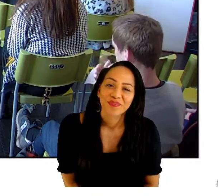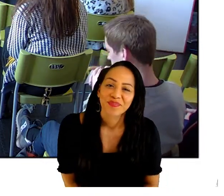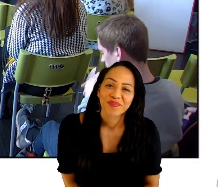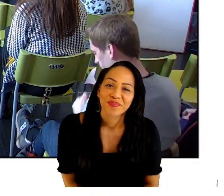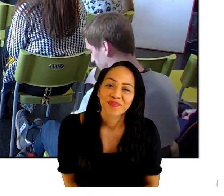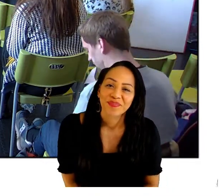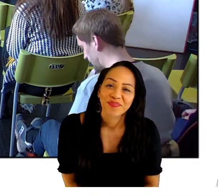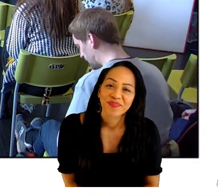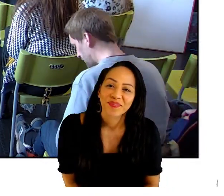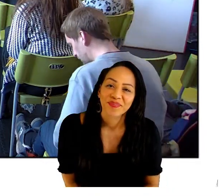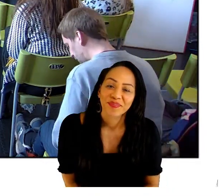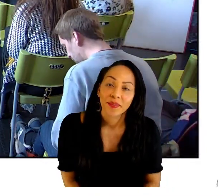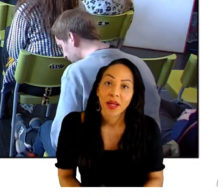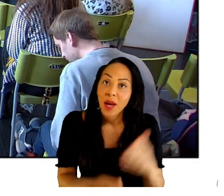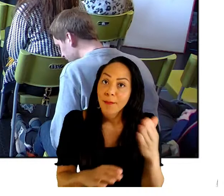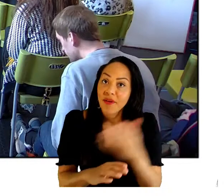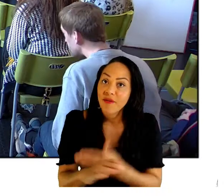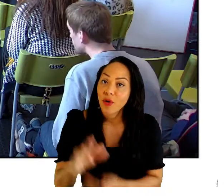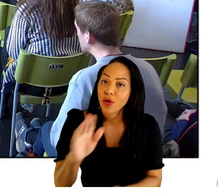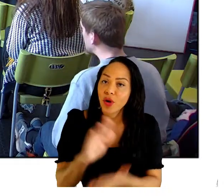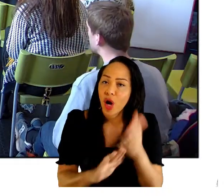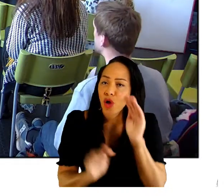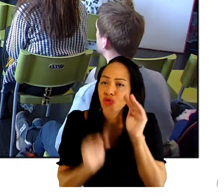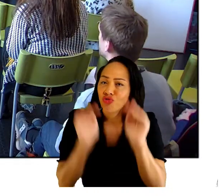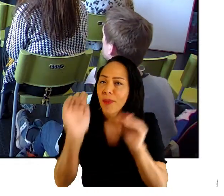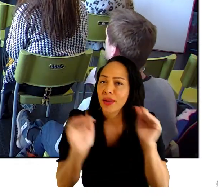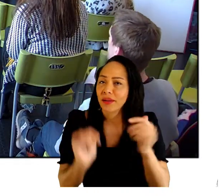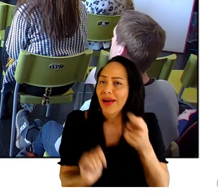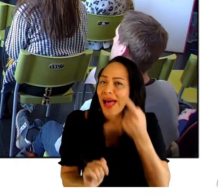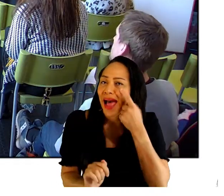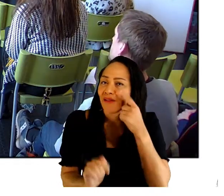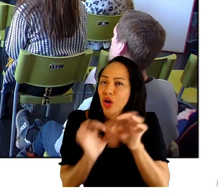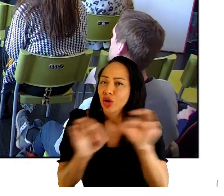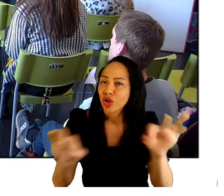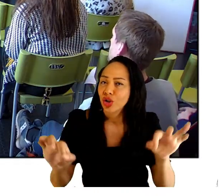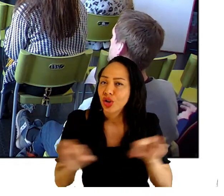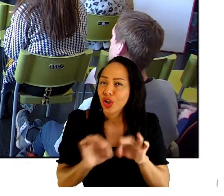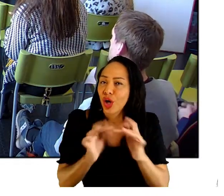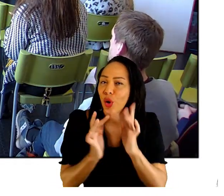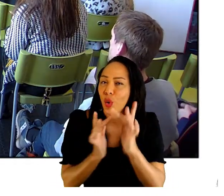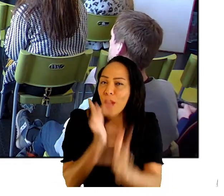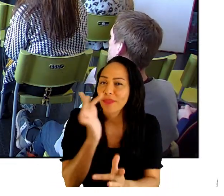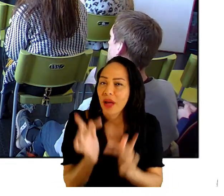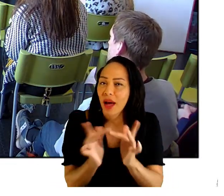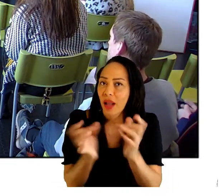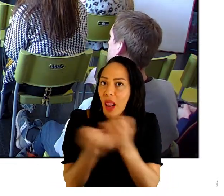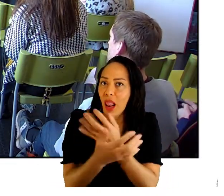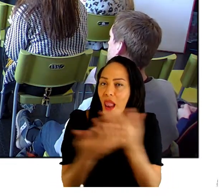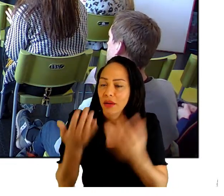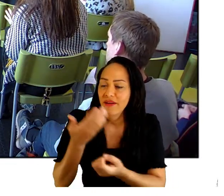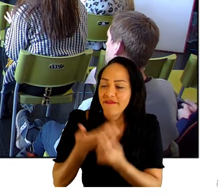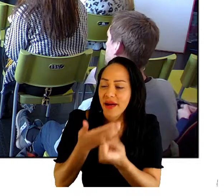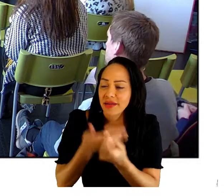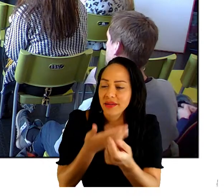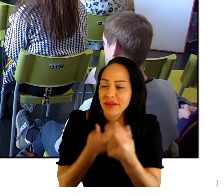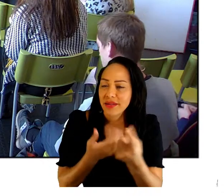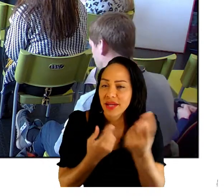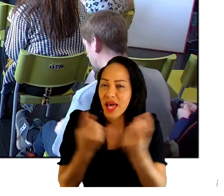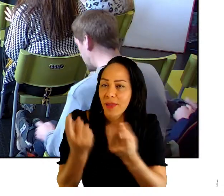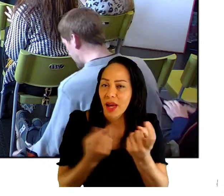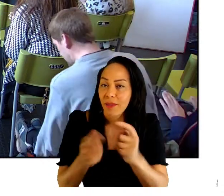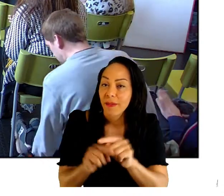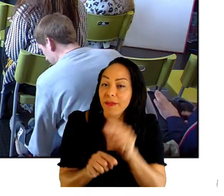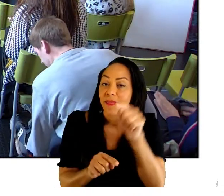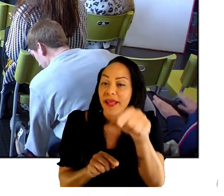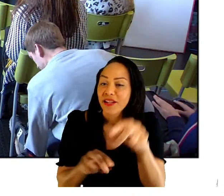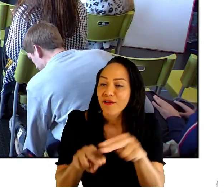Before you all go, a reminder, please take a look at the studio website. We've got lots of events coming up in the next few weeks. First Friday is next week. That's